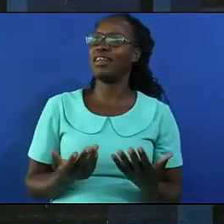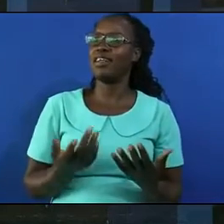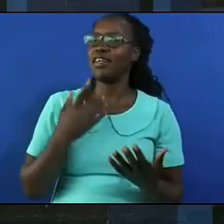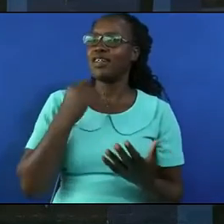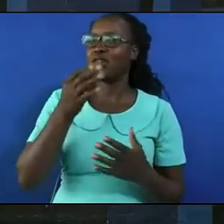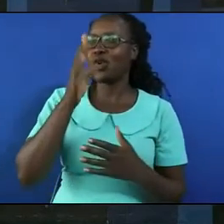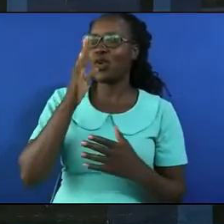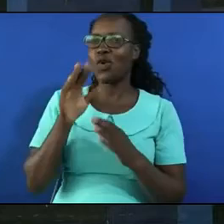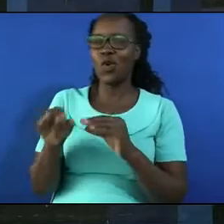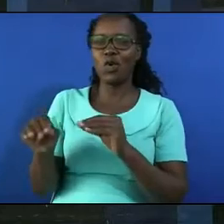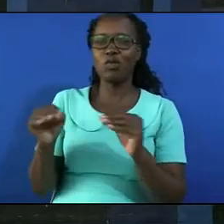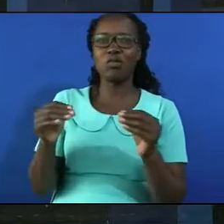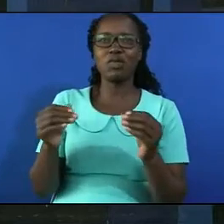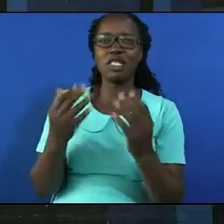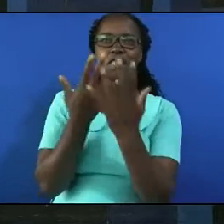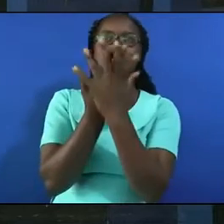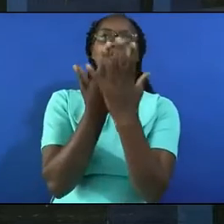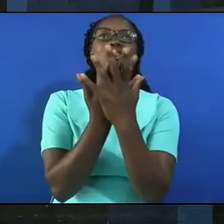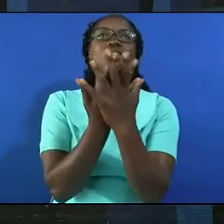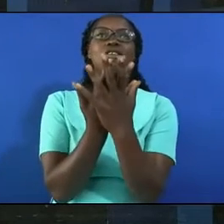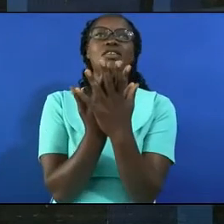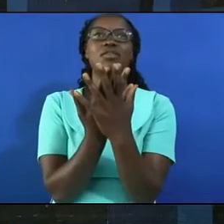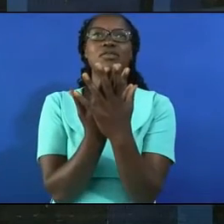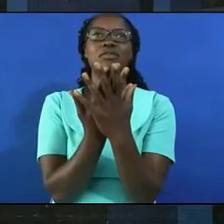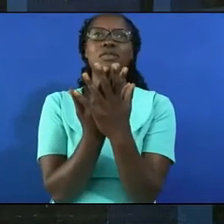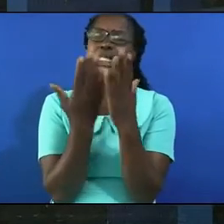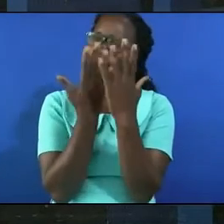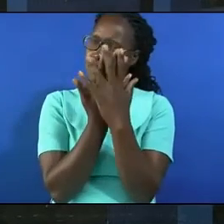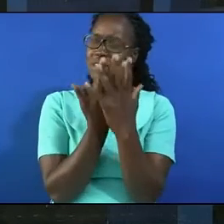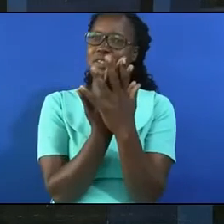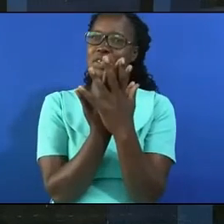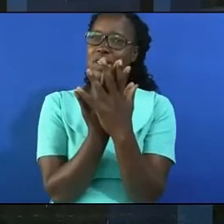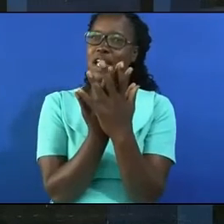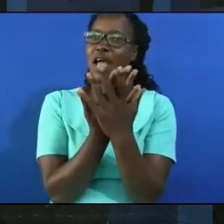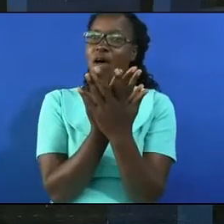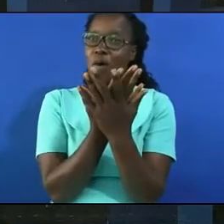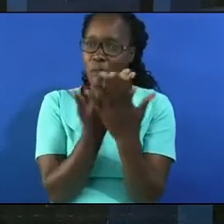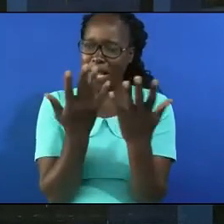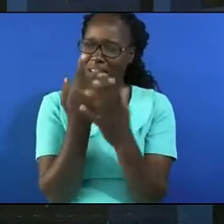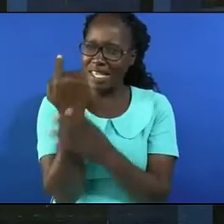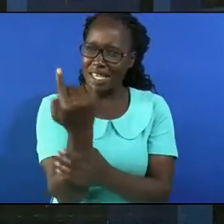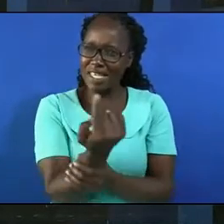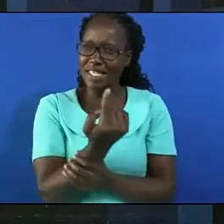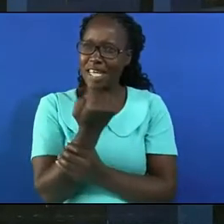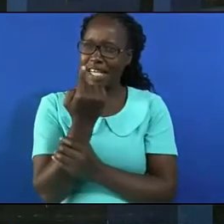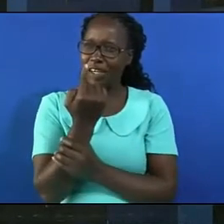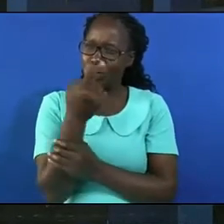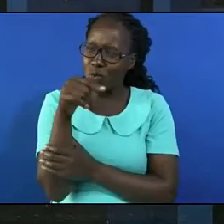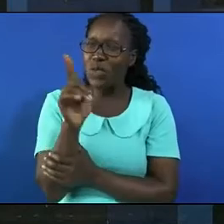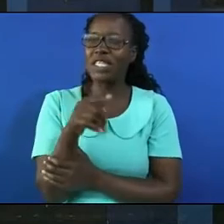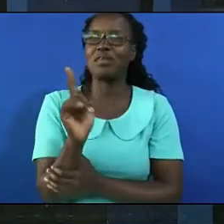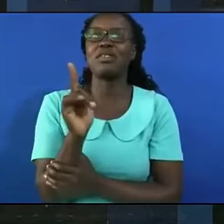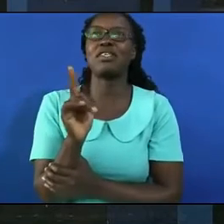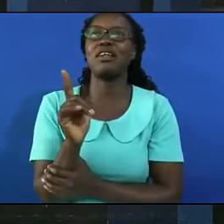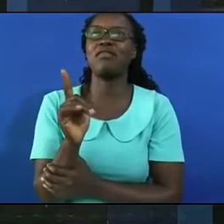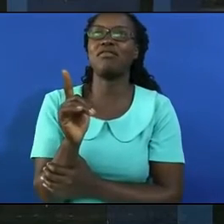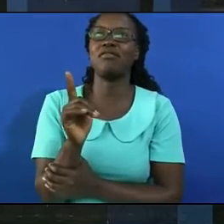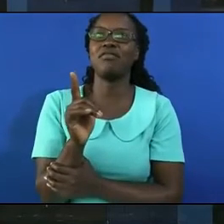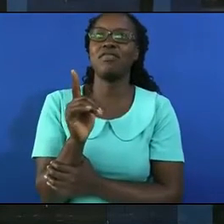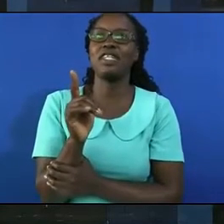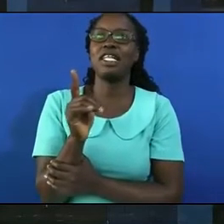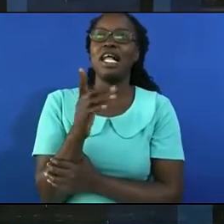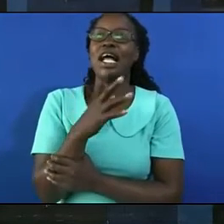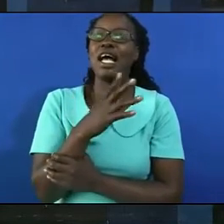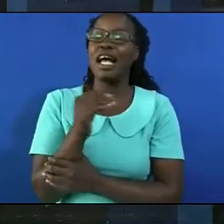hey. And so God put him in prison. Prison where he is alone with himself.